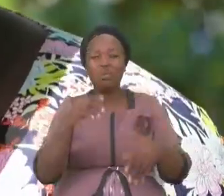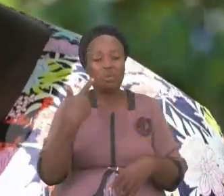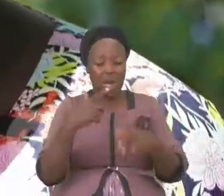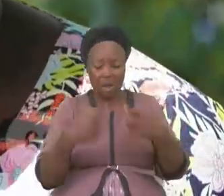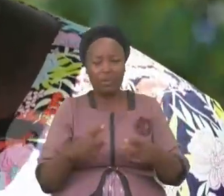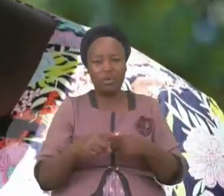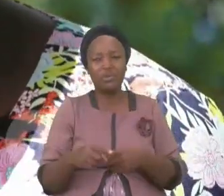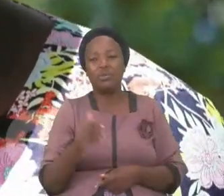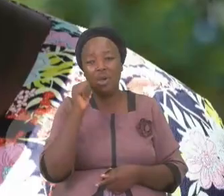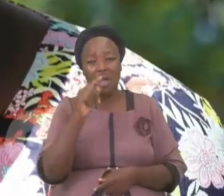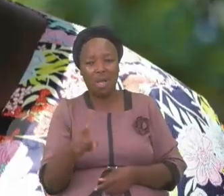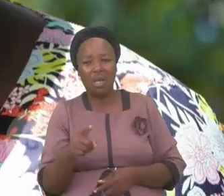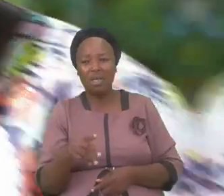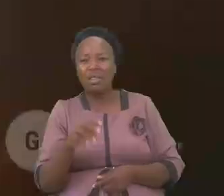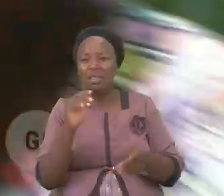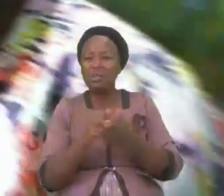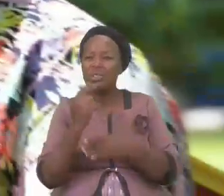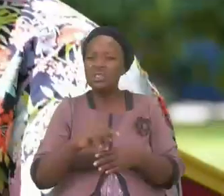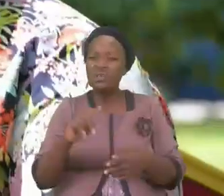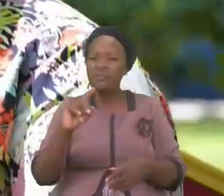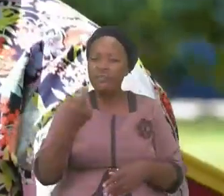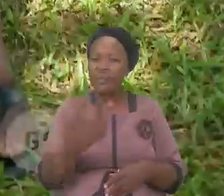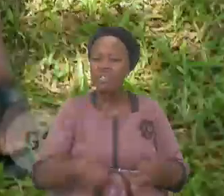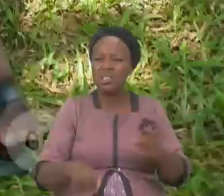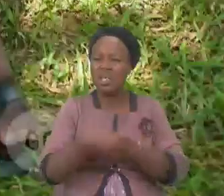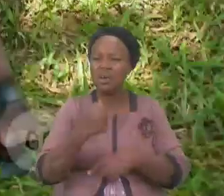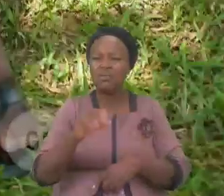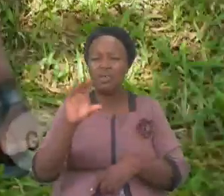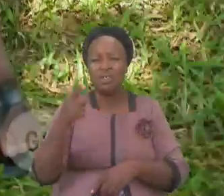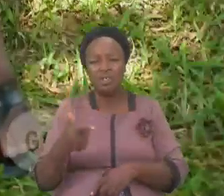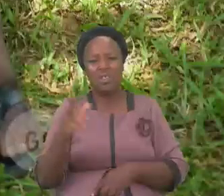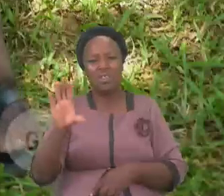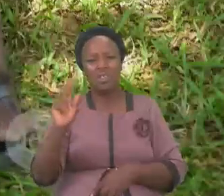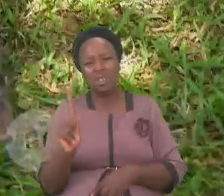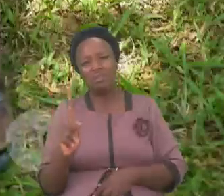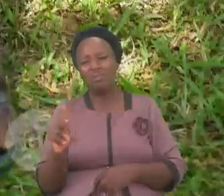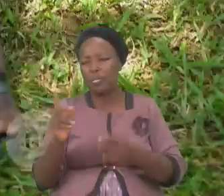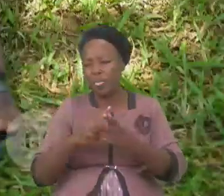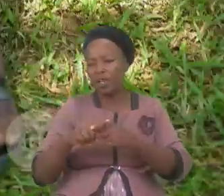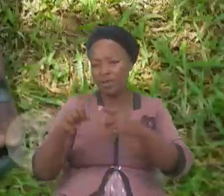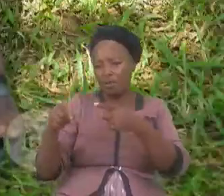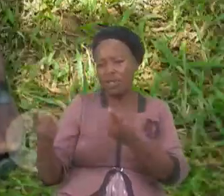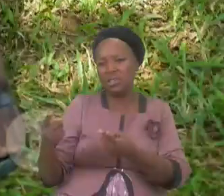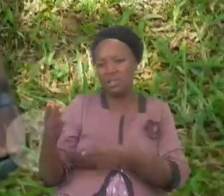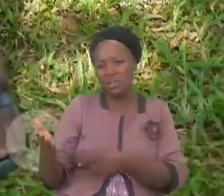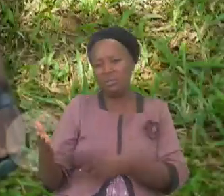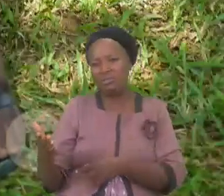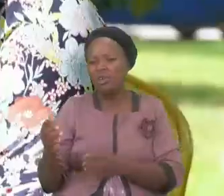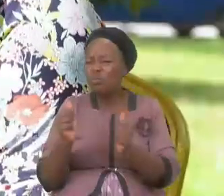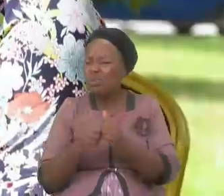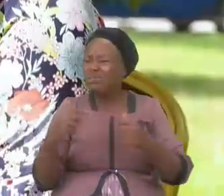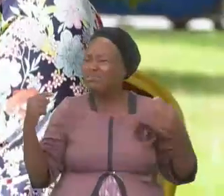GCK in Bori, I went to the satellite with pain all over my body, including that my leg. When our